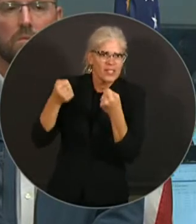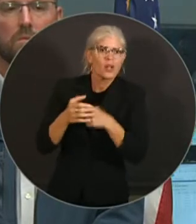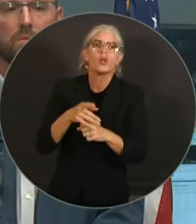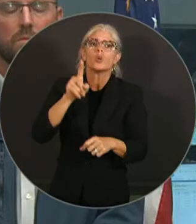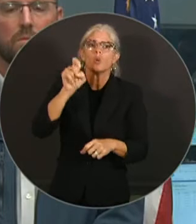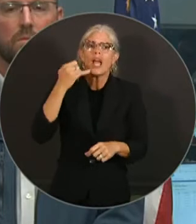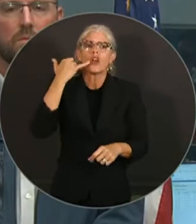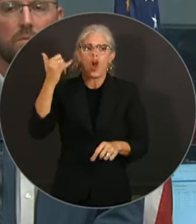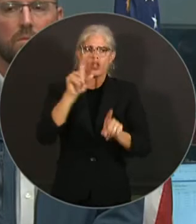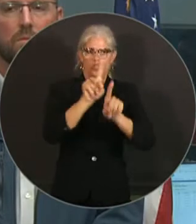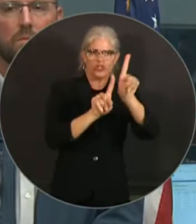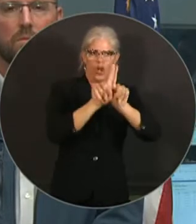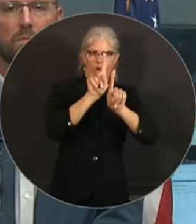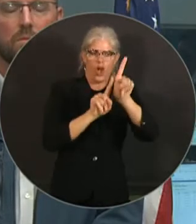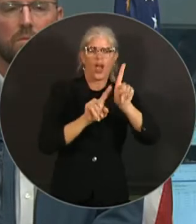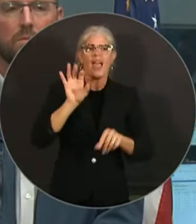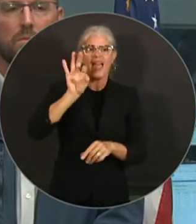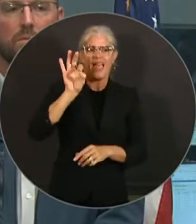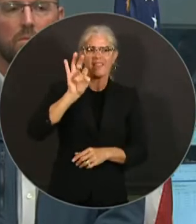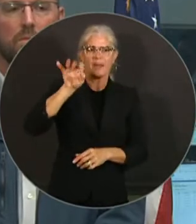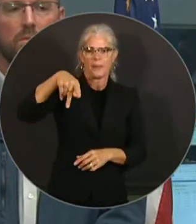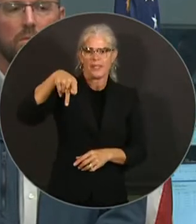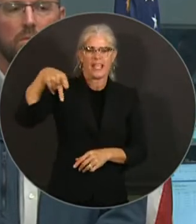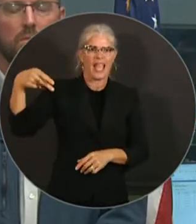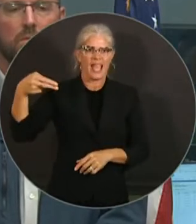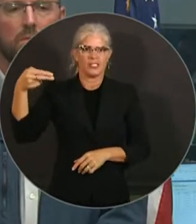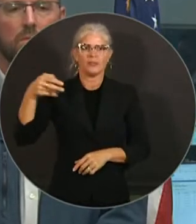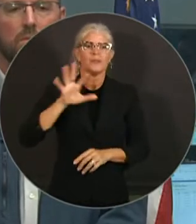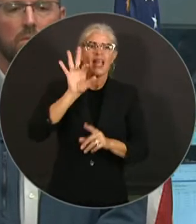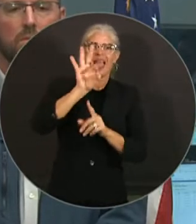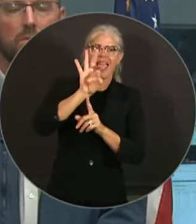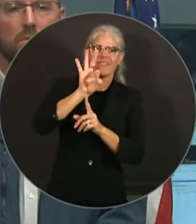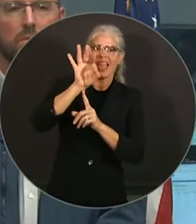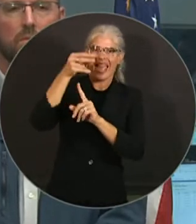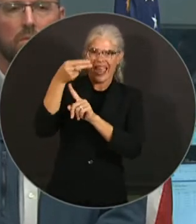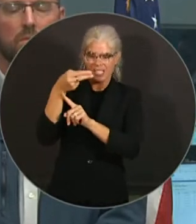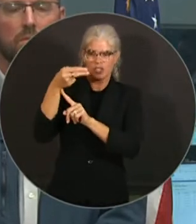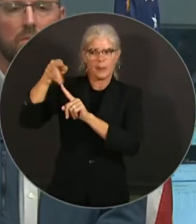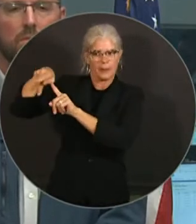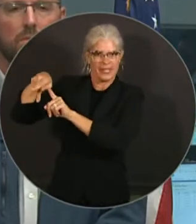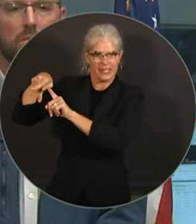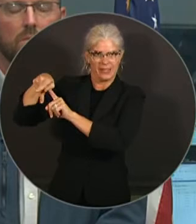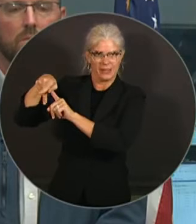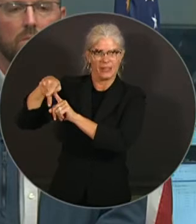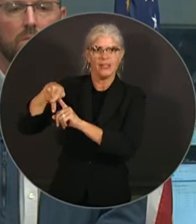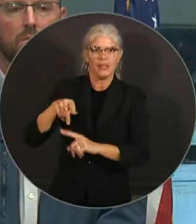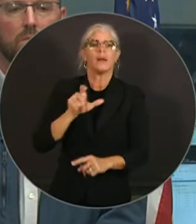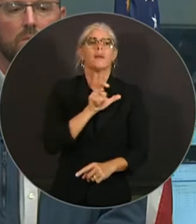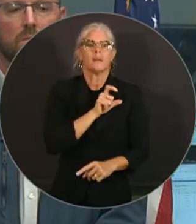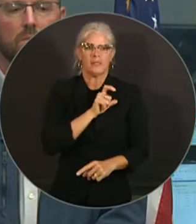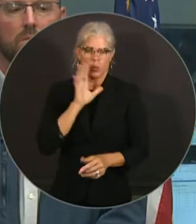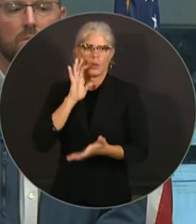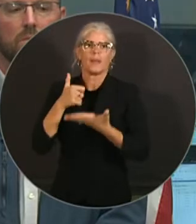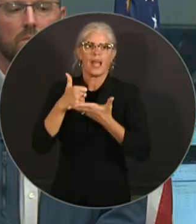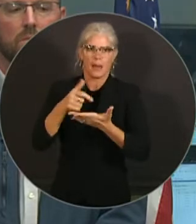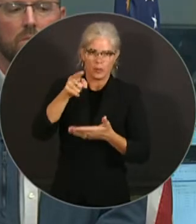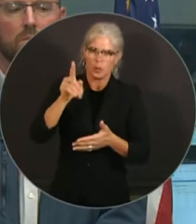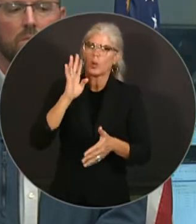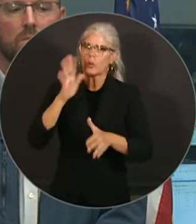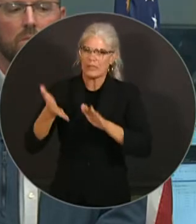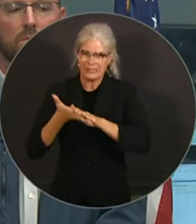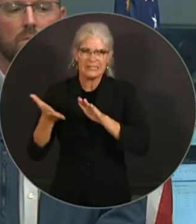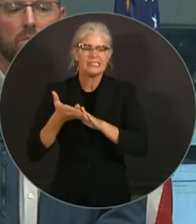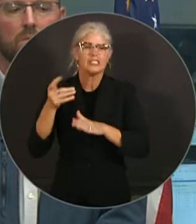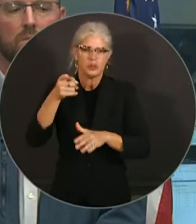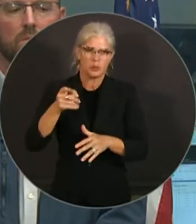other concern that you see public safety-wise, call STAR FHP. A trooper will be to you within minutes. And